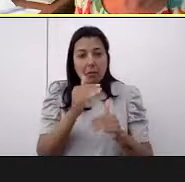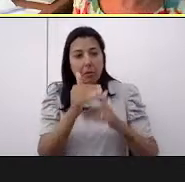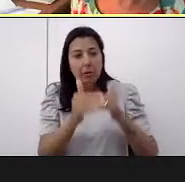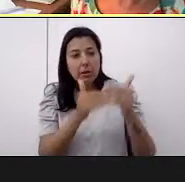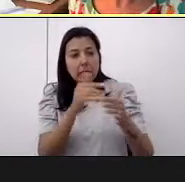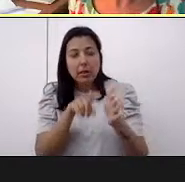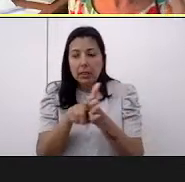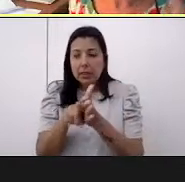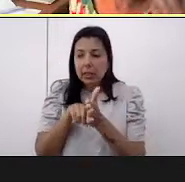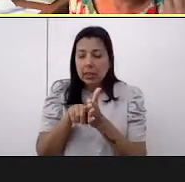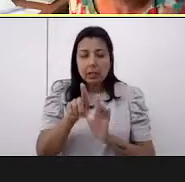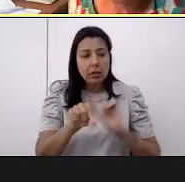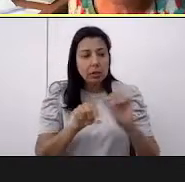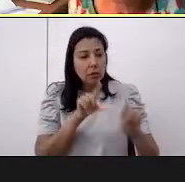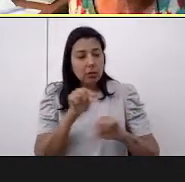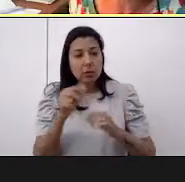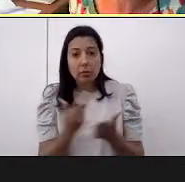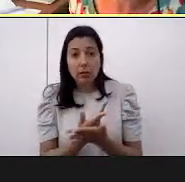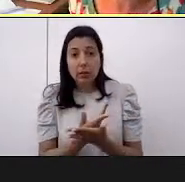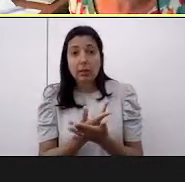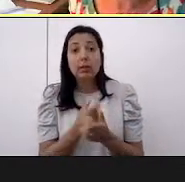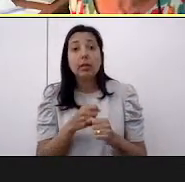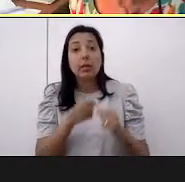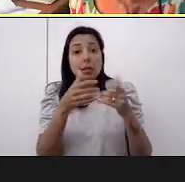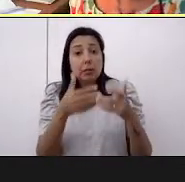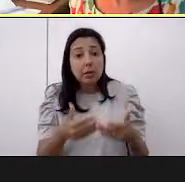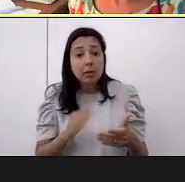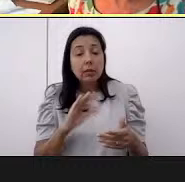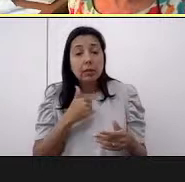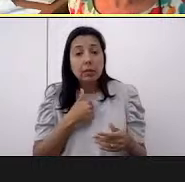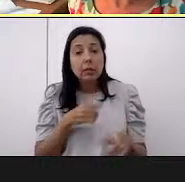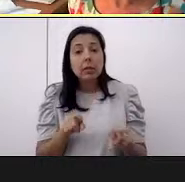process, and how can we understand it. And